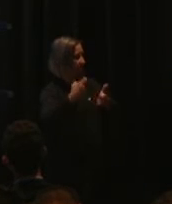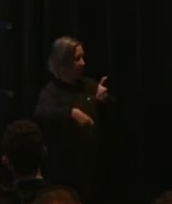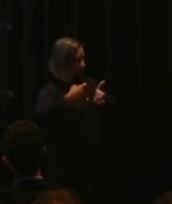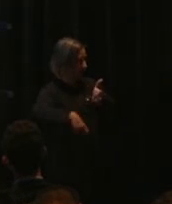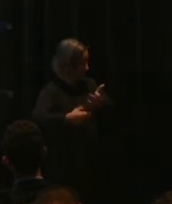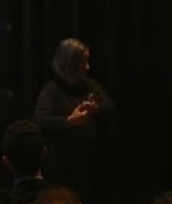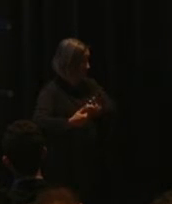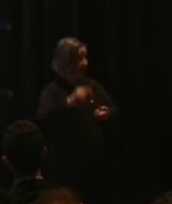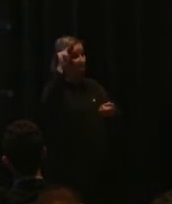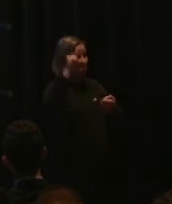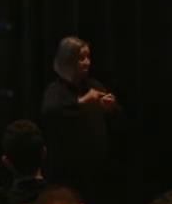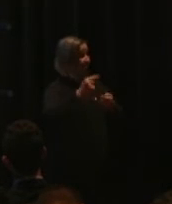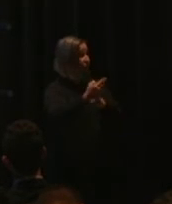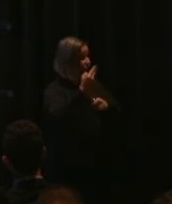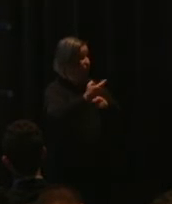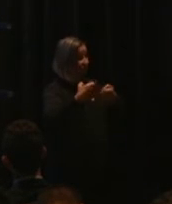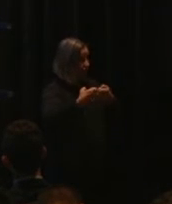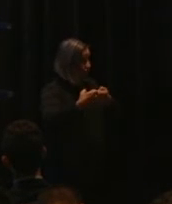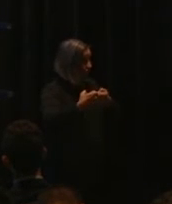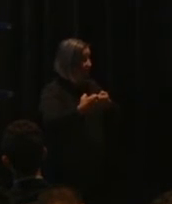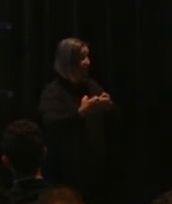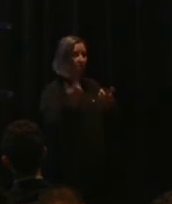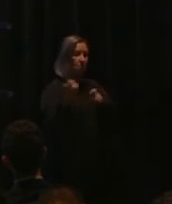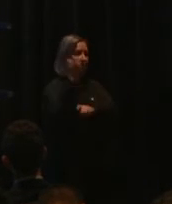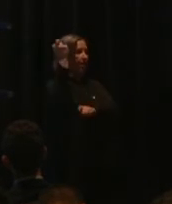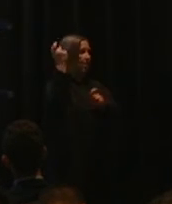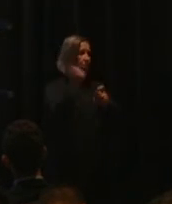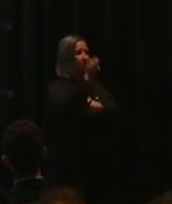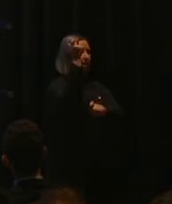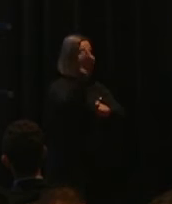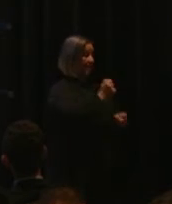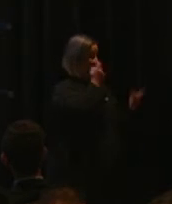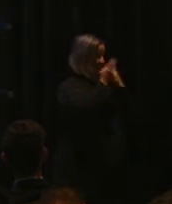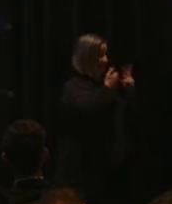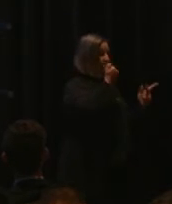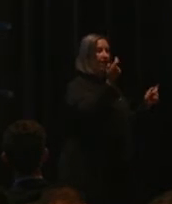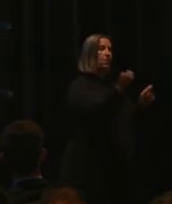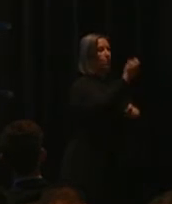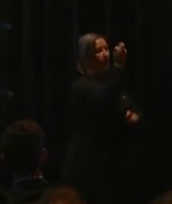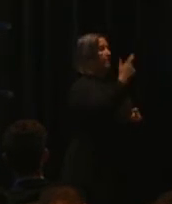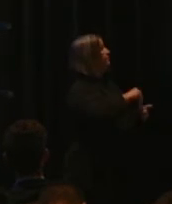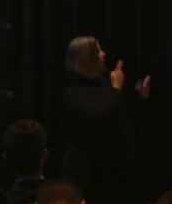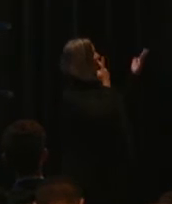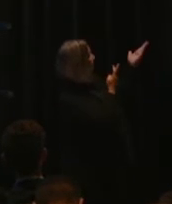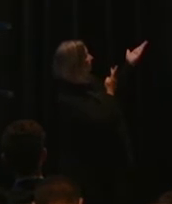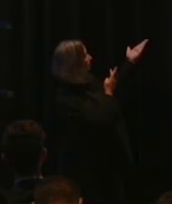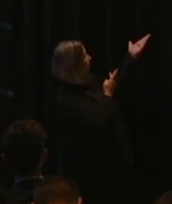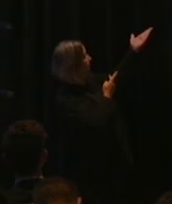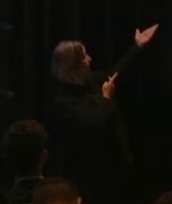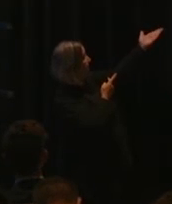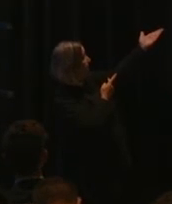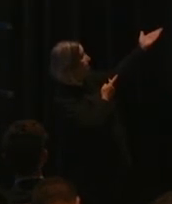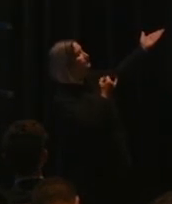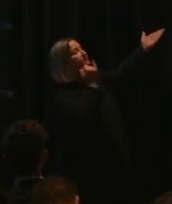used to produce that electricity. Win-win all the way. All right, so let's look at what can